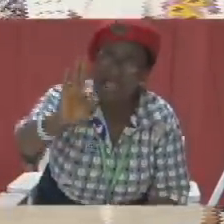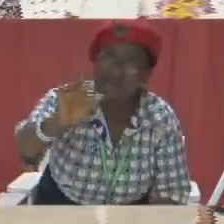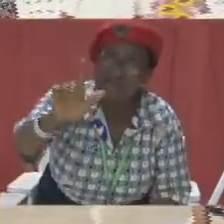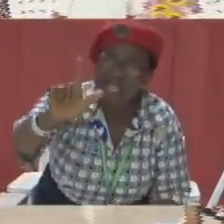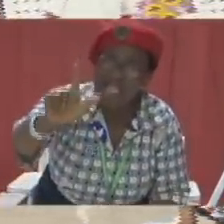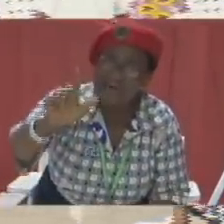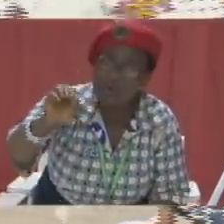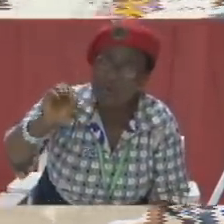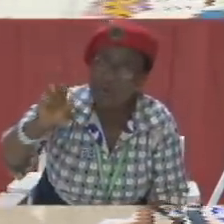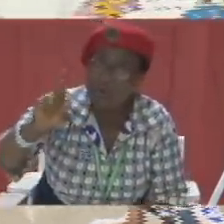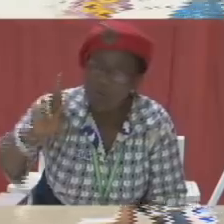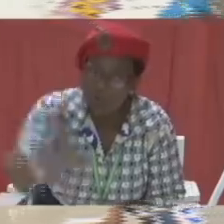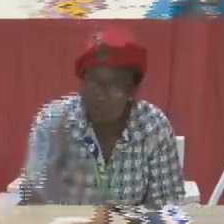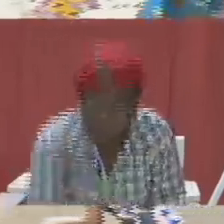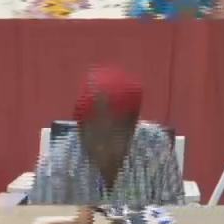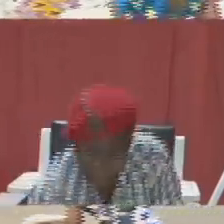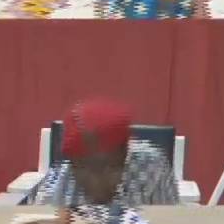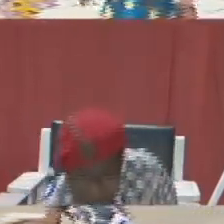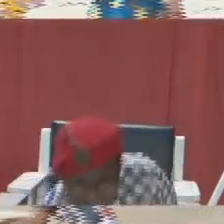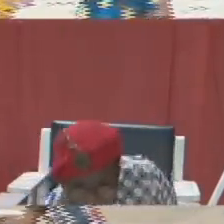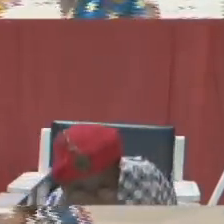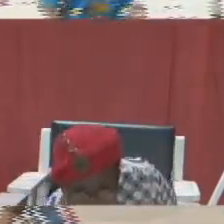and said, Lord,